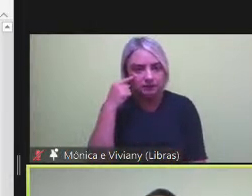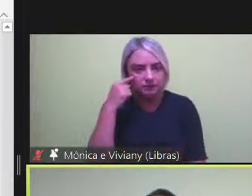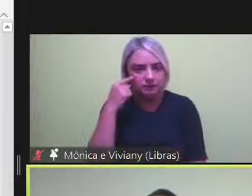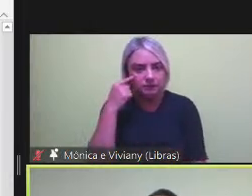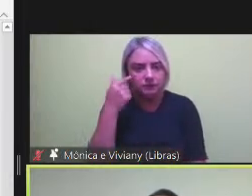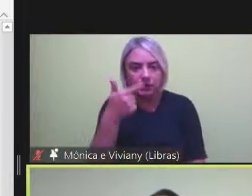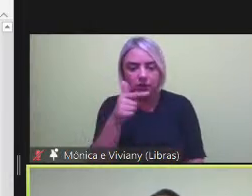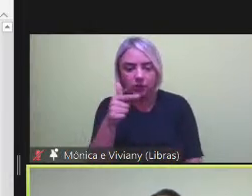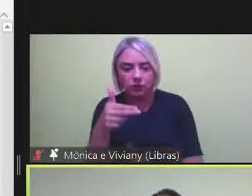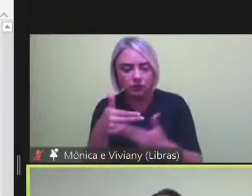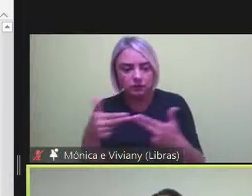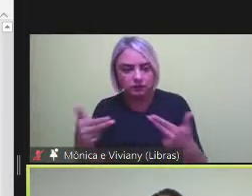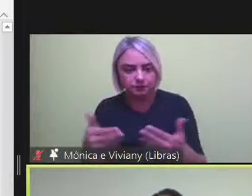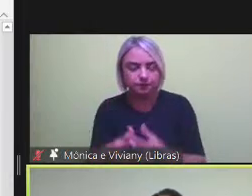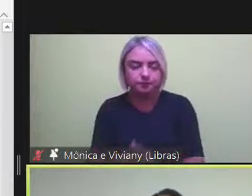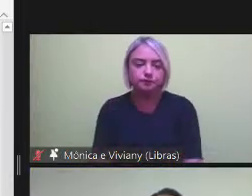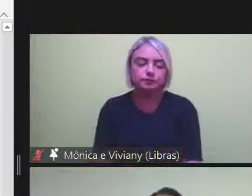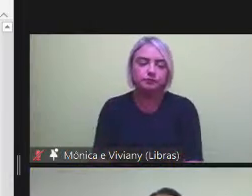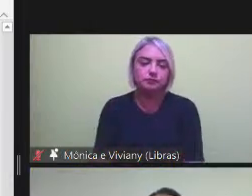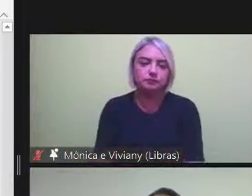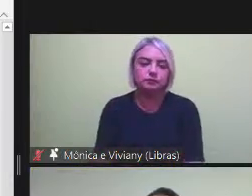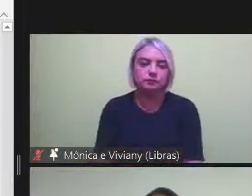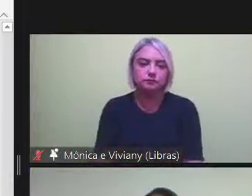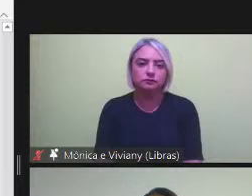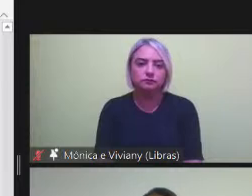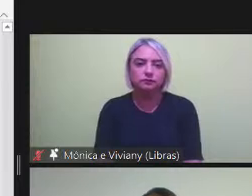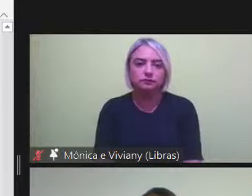need to think about other aspects.